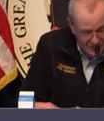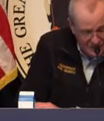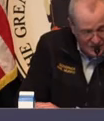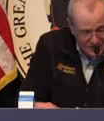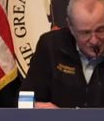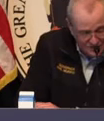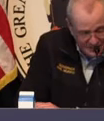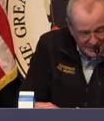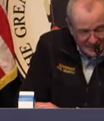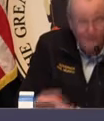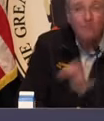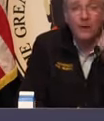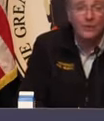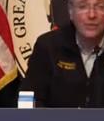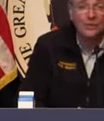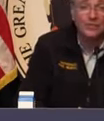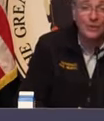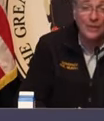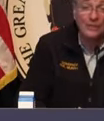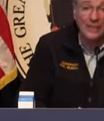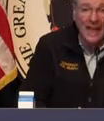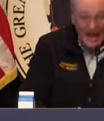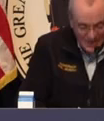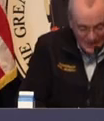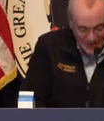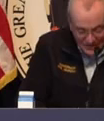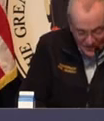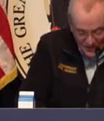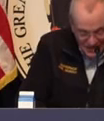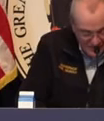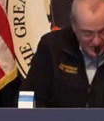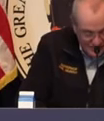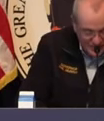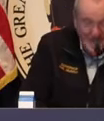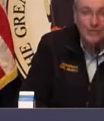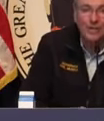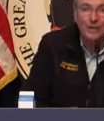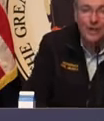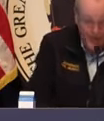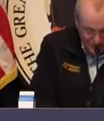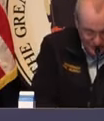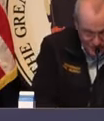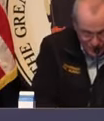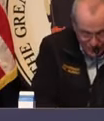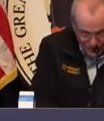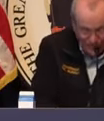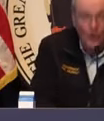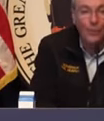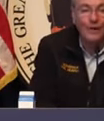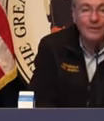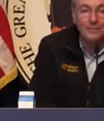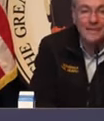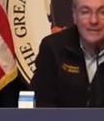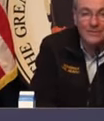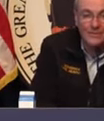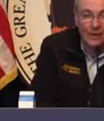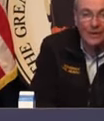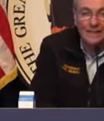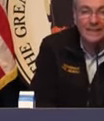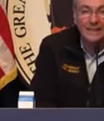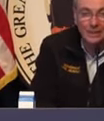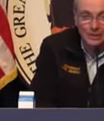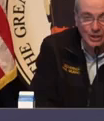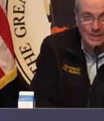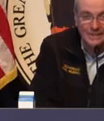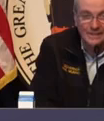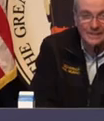know where we'd be without you. For both of those stories, I think it's safe to say that with the next generation of New Jerseyans, we're going to be in